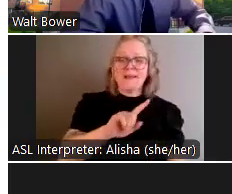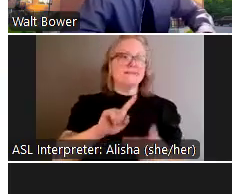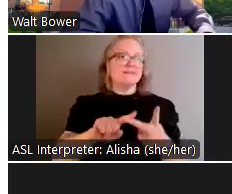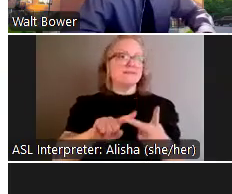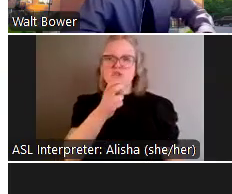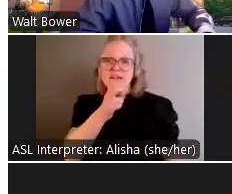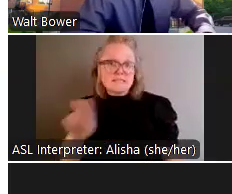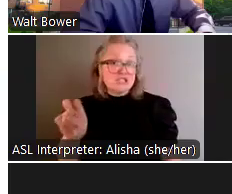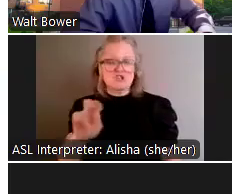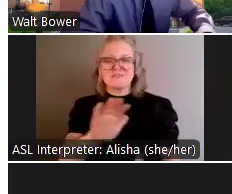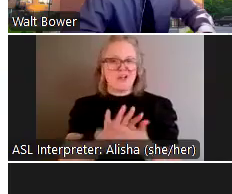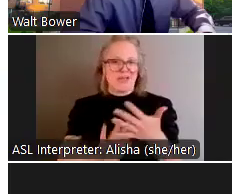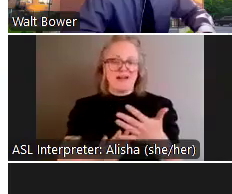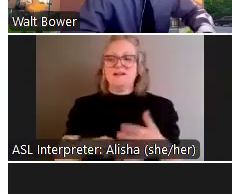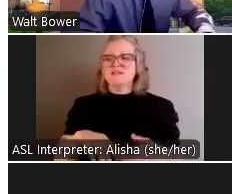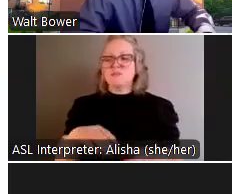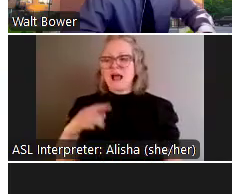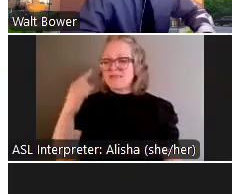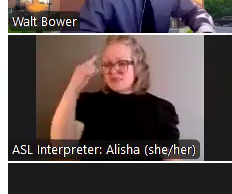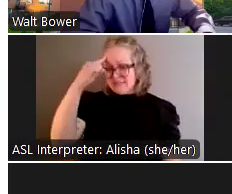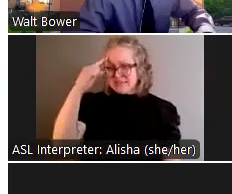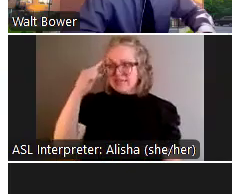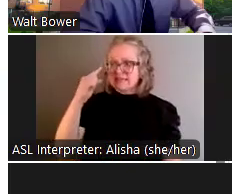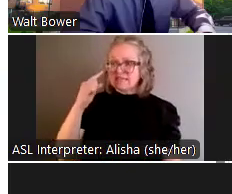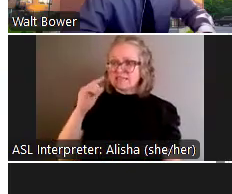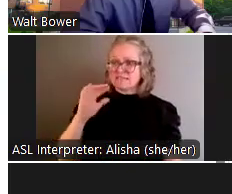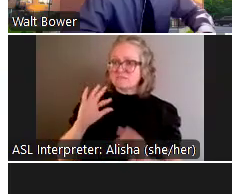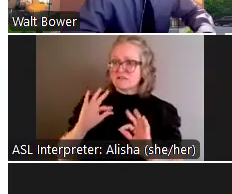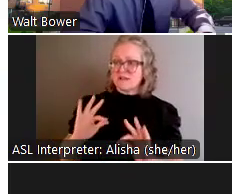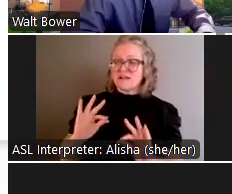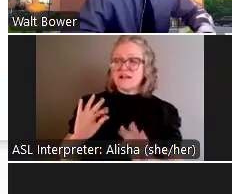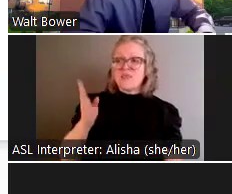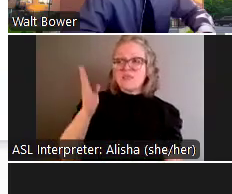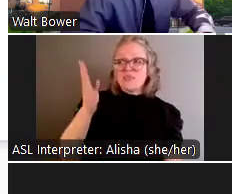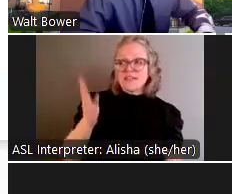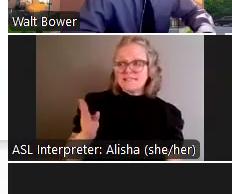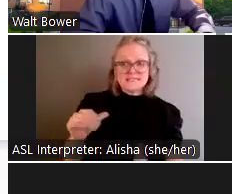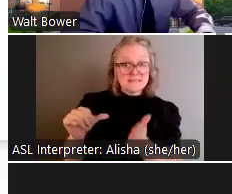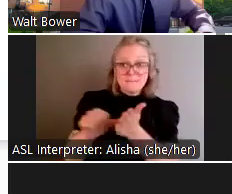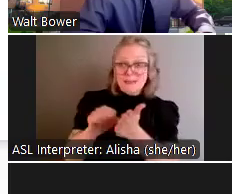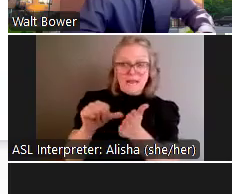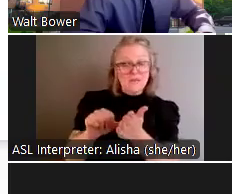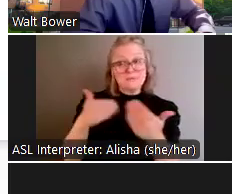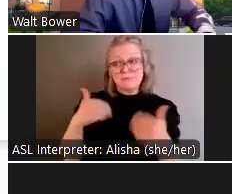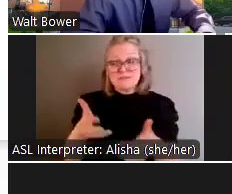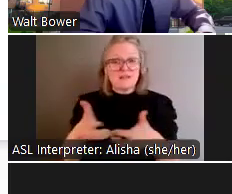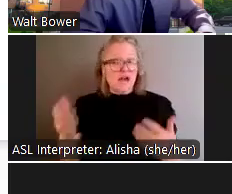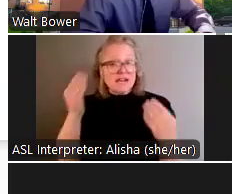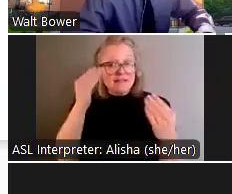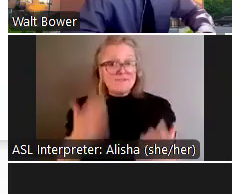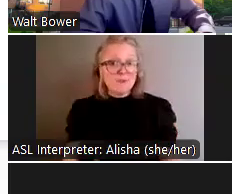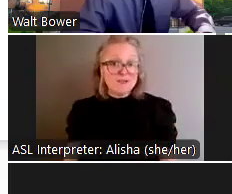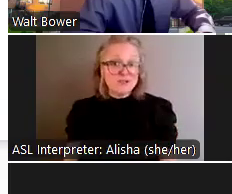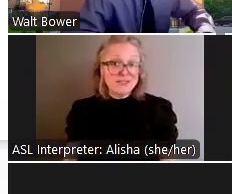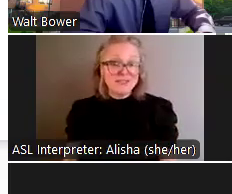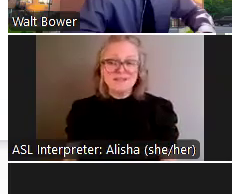all of that. So I really think that this page right here has a lot of information